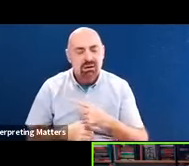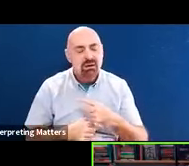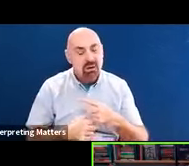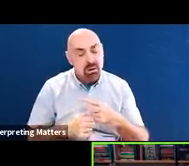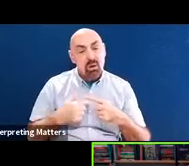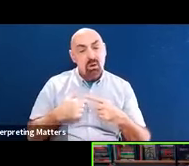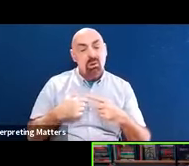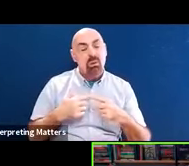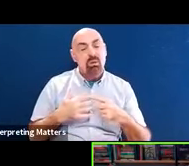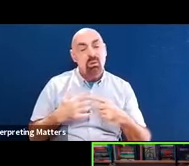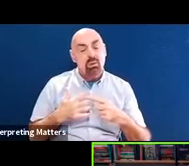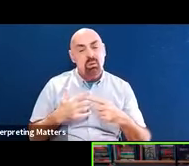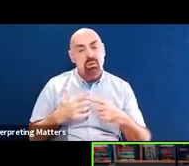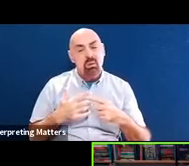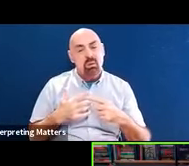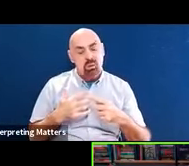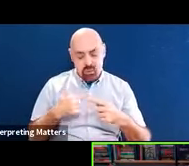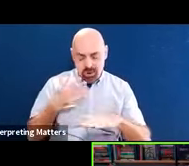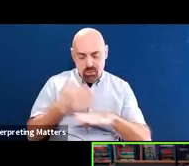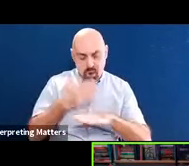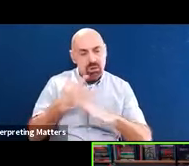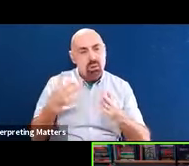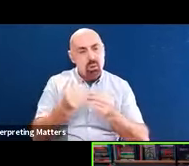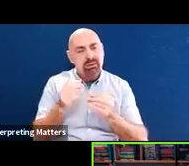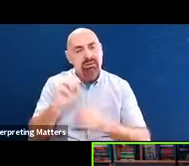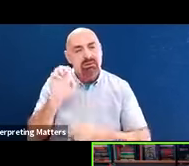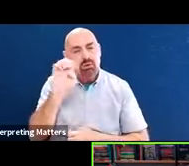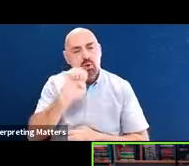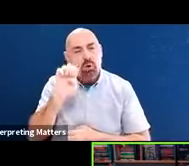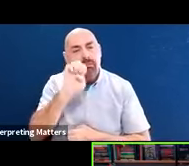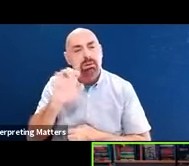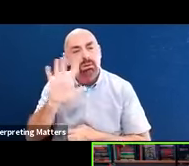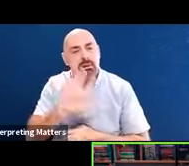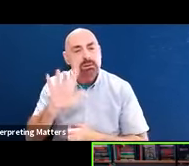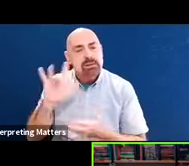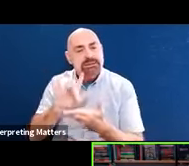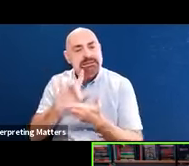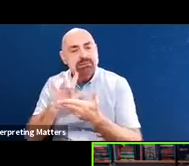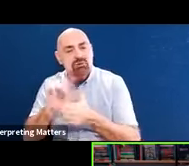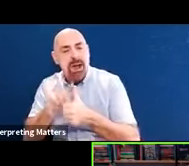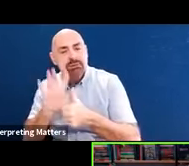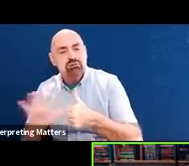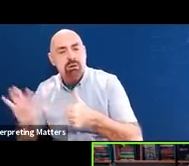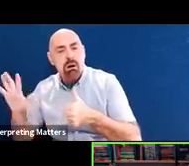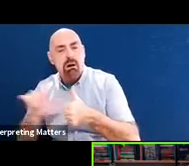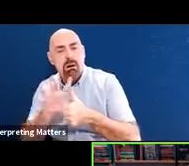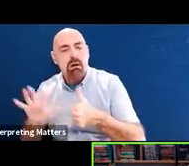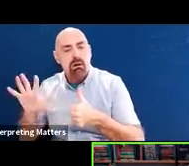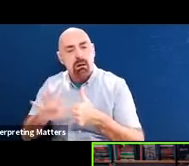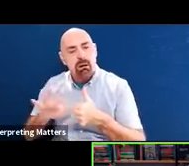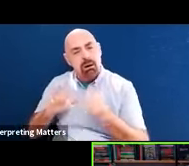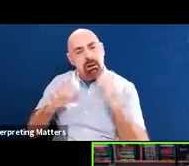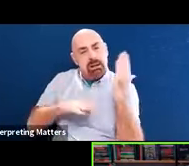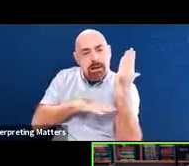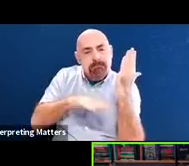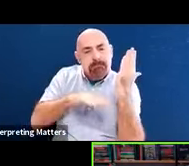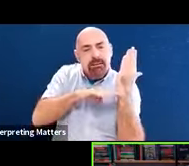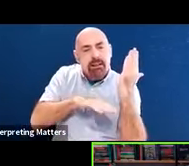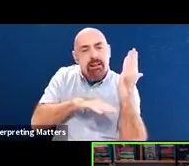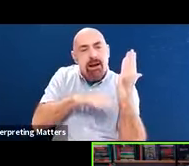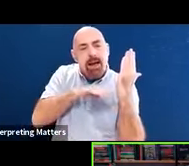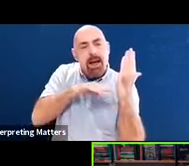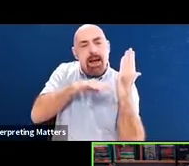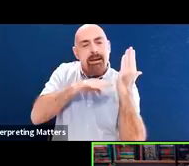in the European Union and Central Asia. So we do have sort of middle and high middle income cities and